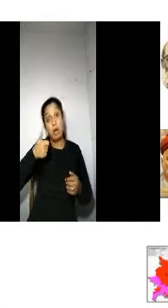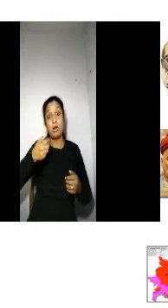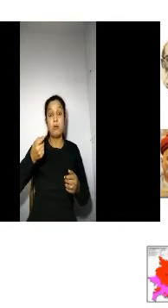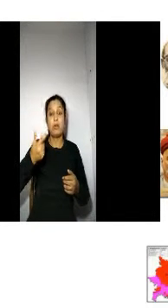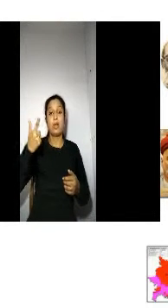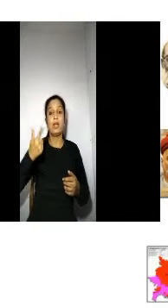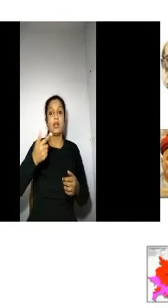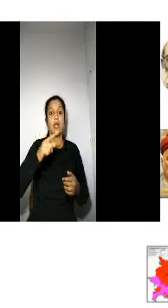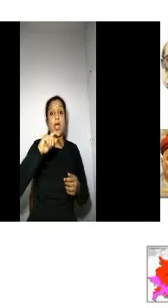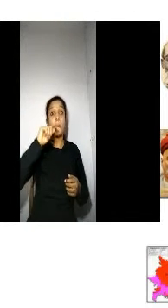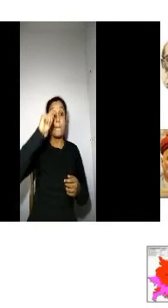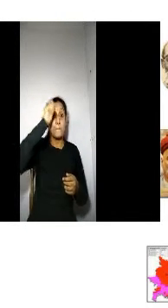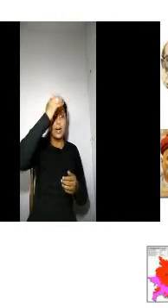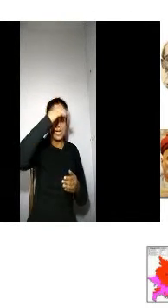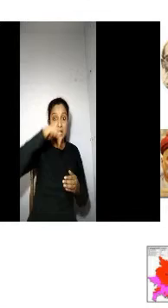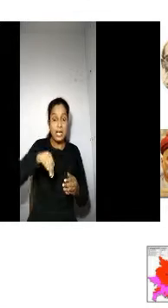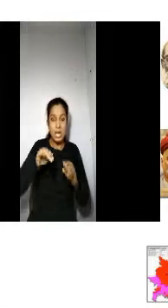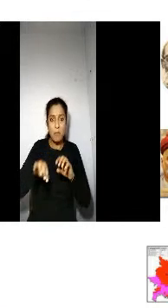Question 2.